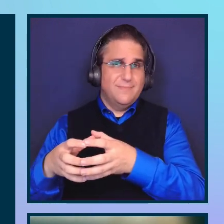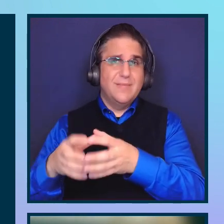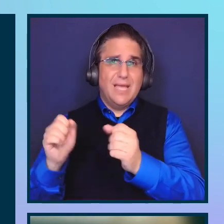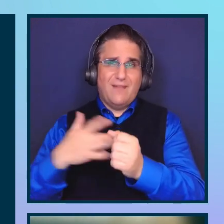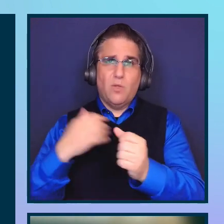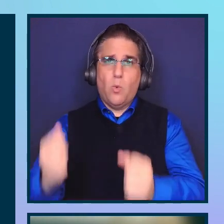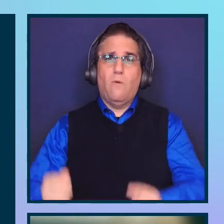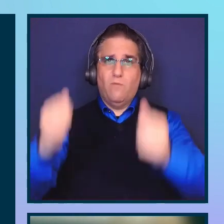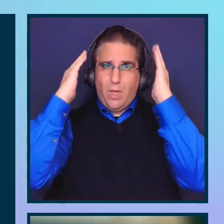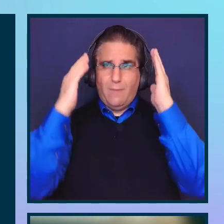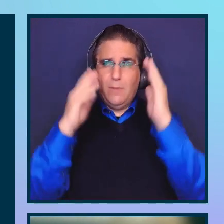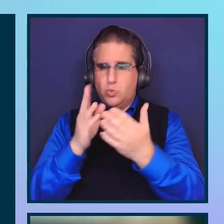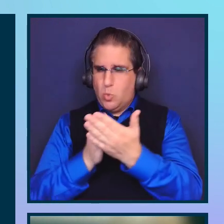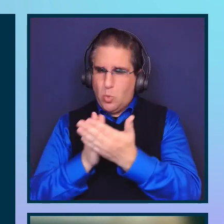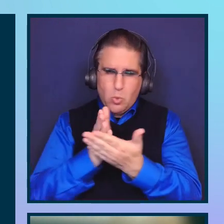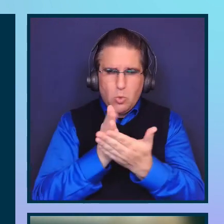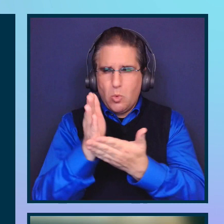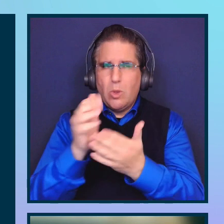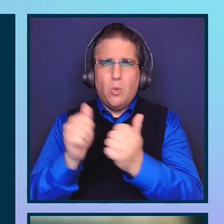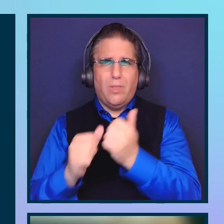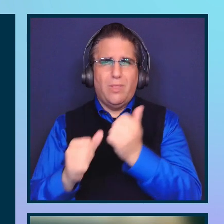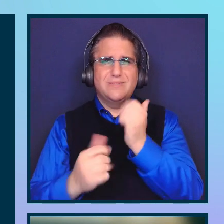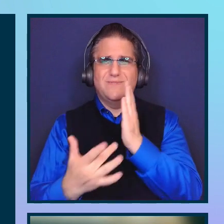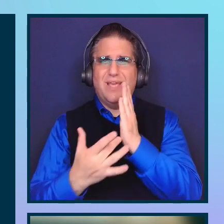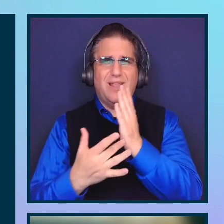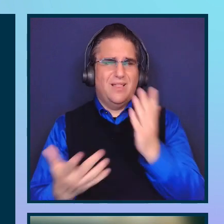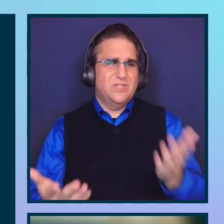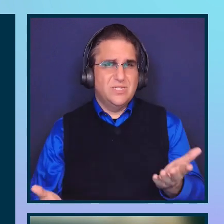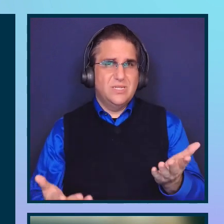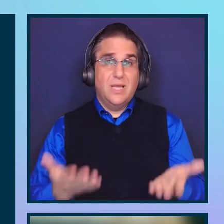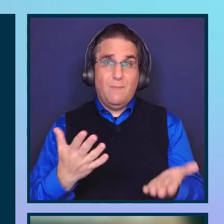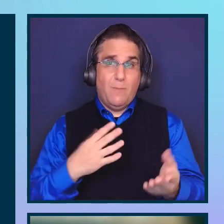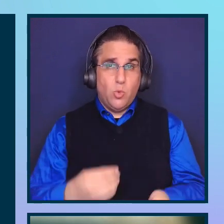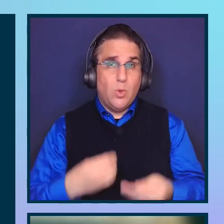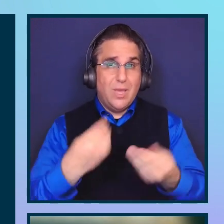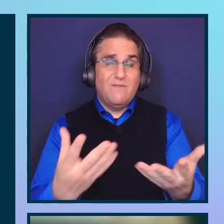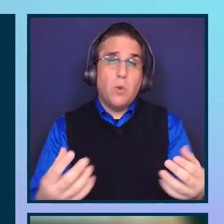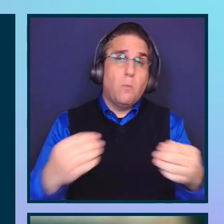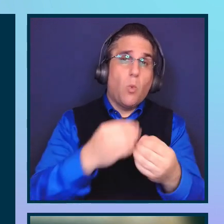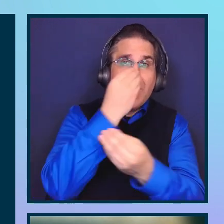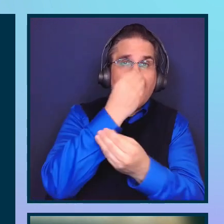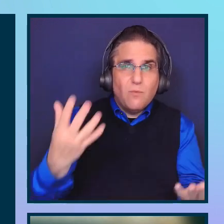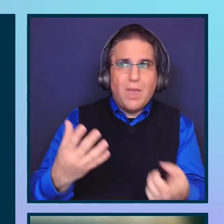assistive technology. And you're maybe providing a lot more information than a user needs and wants each time an element